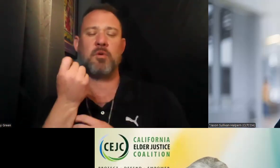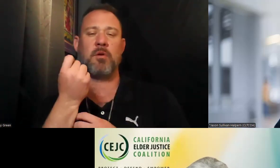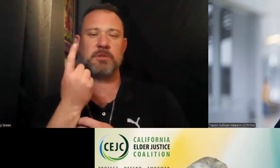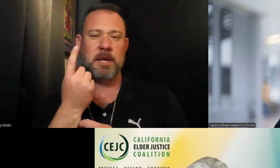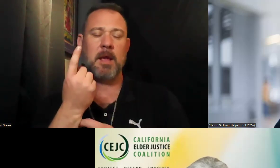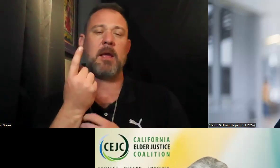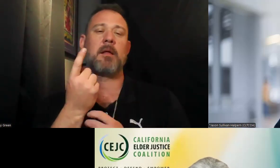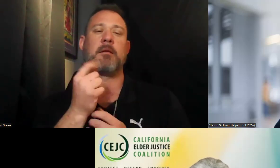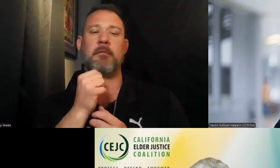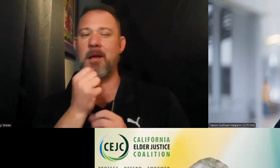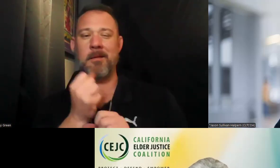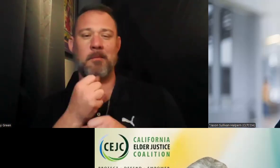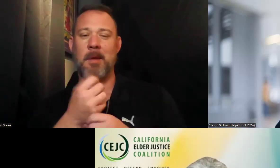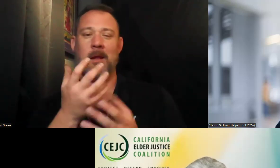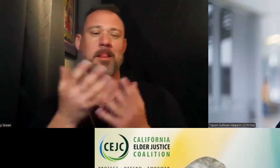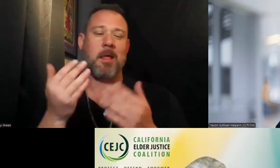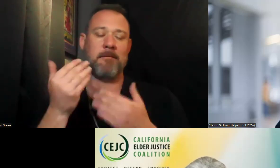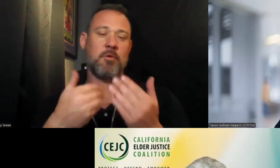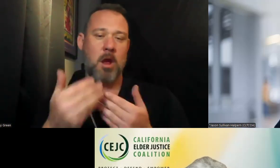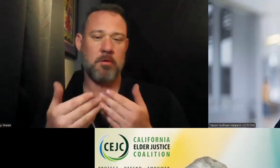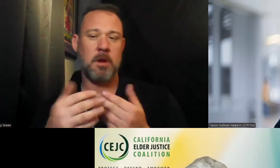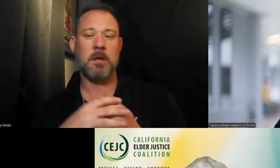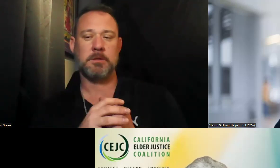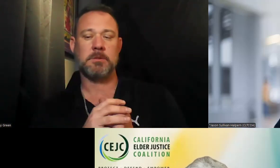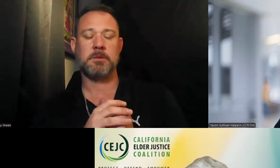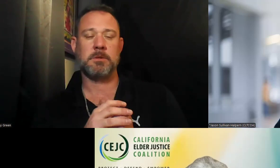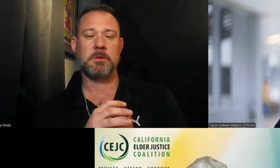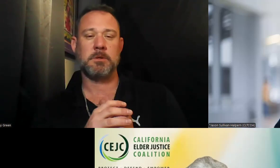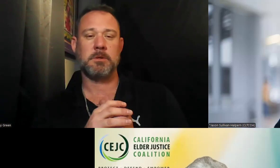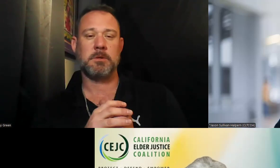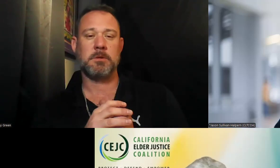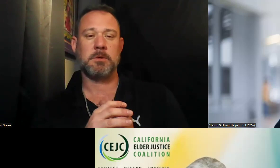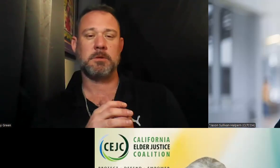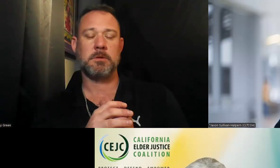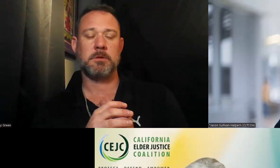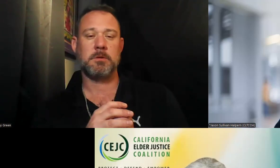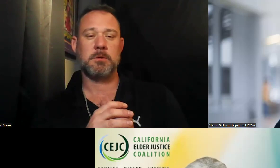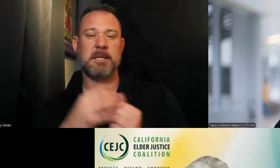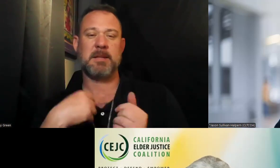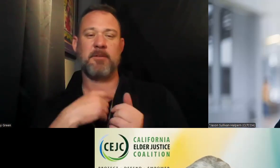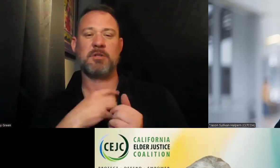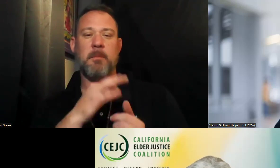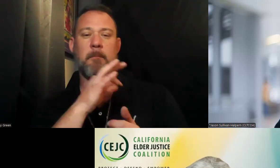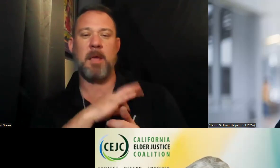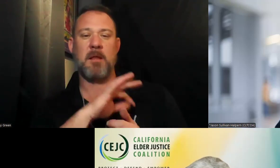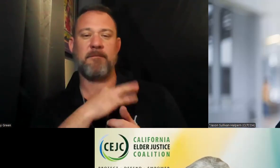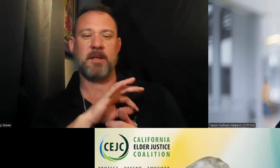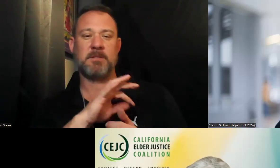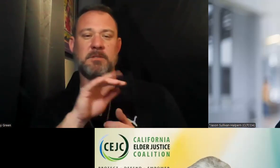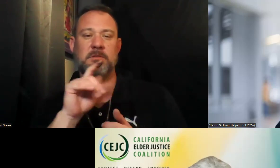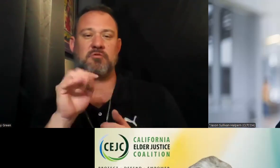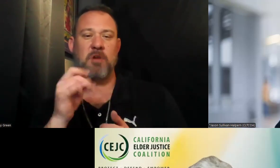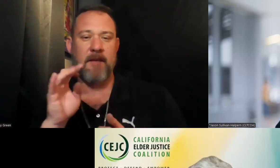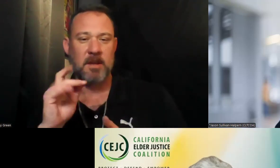and have not made a lot of headway with is an issue that we've been identifying as benefits trafficking,